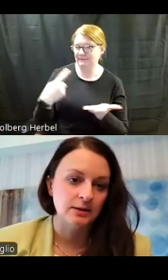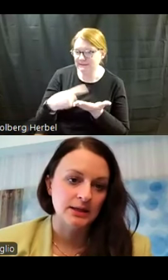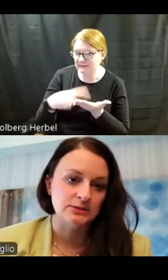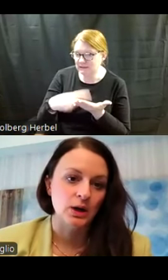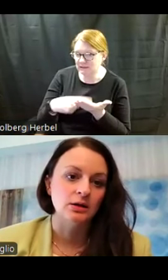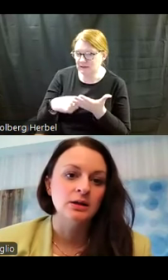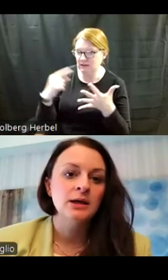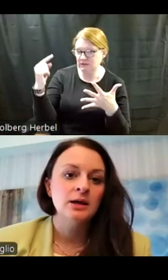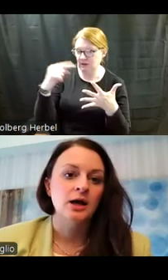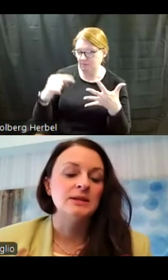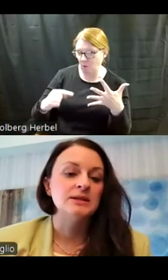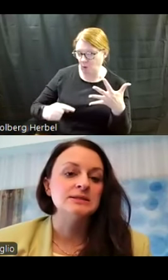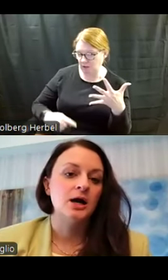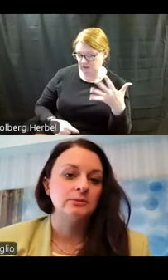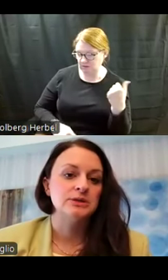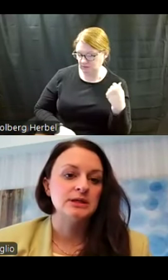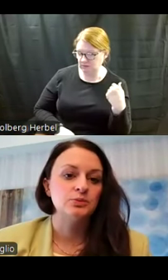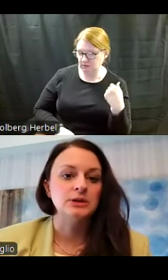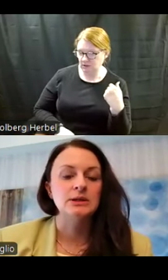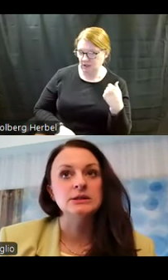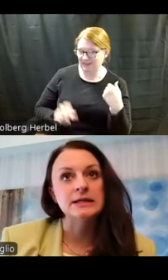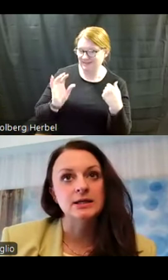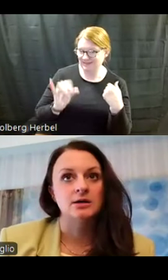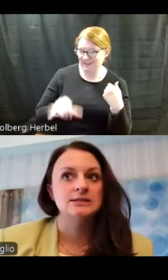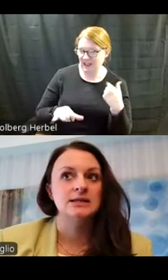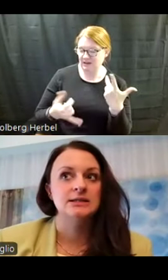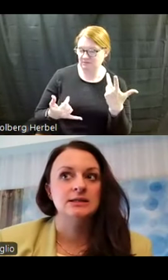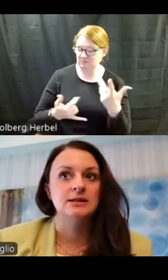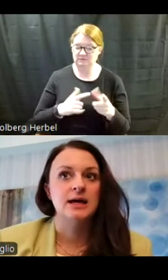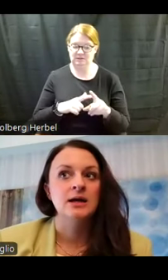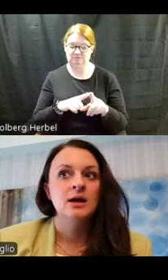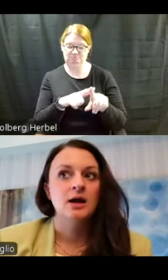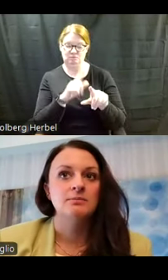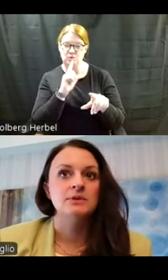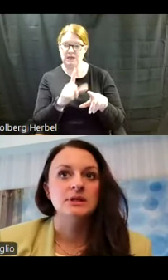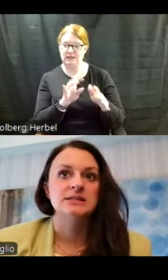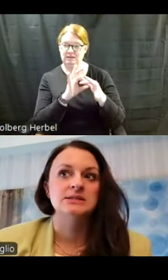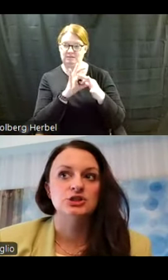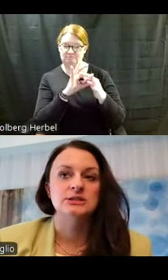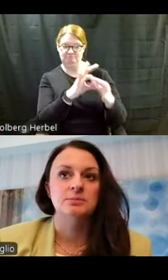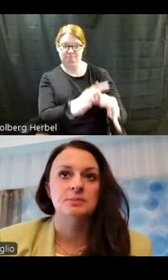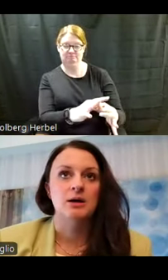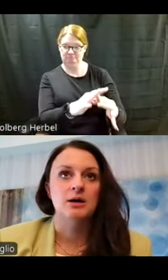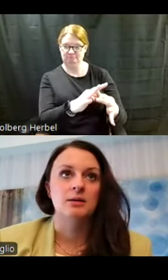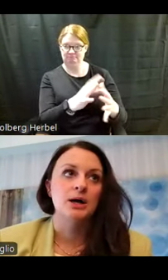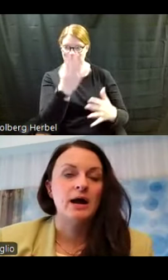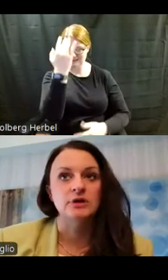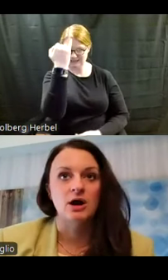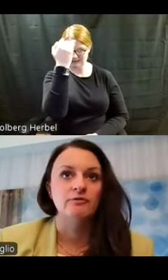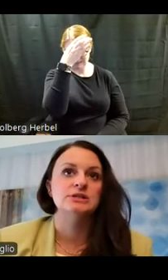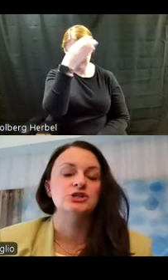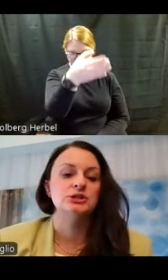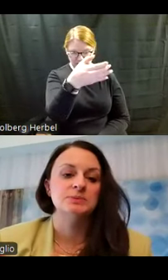case as well. And these talking points can really lean on this idea that this isn't just about